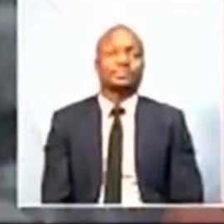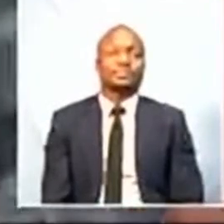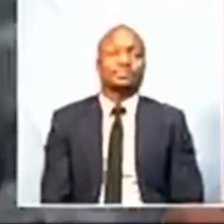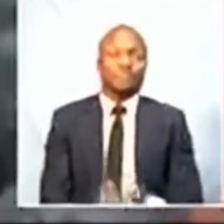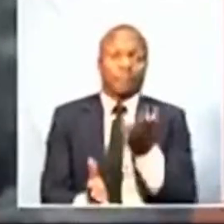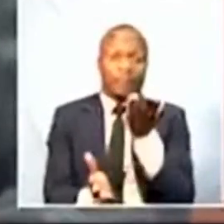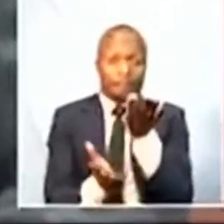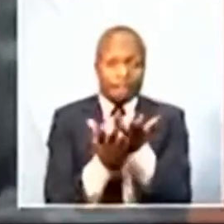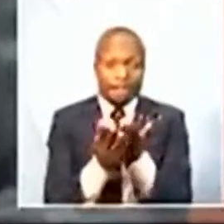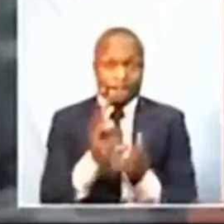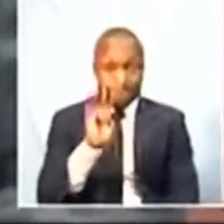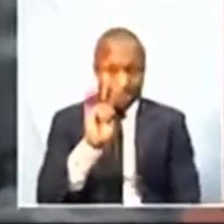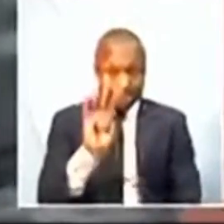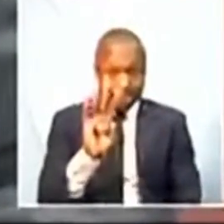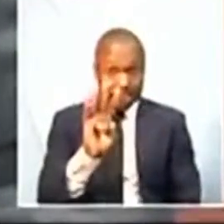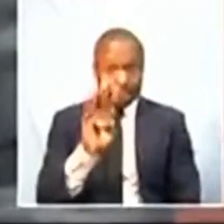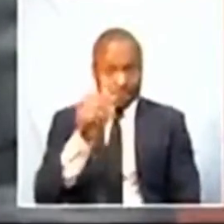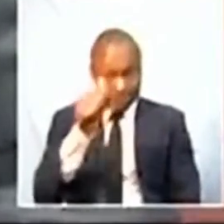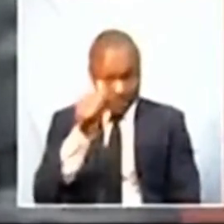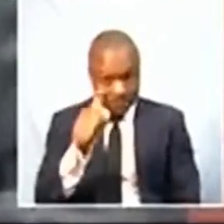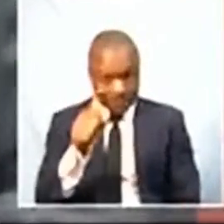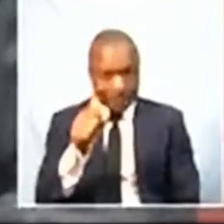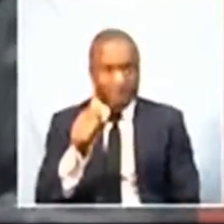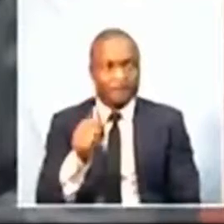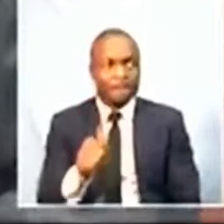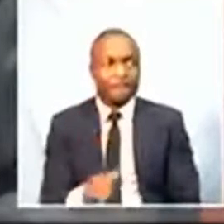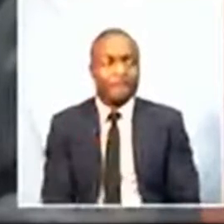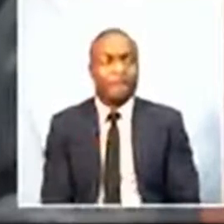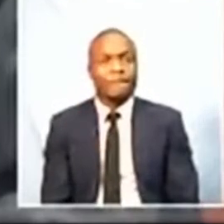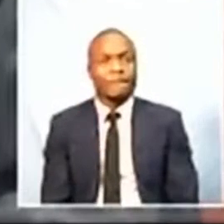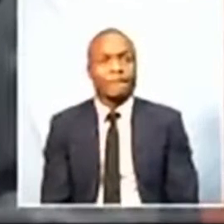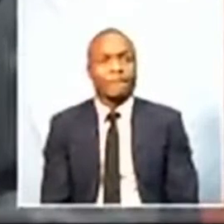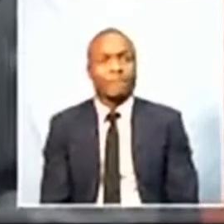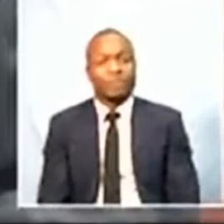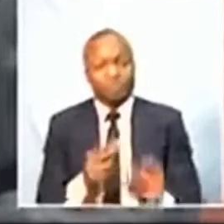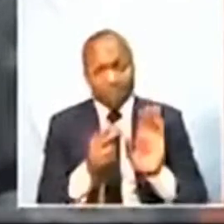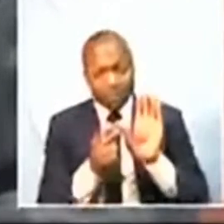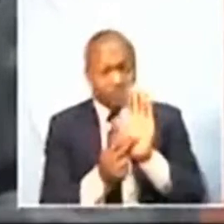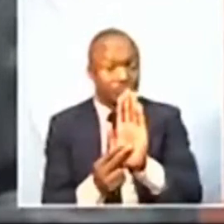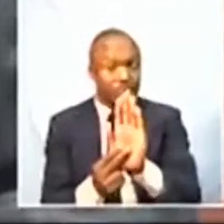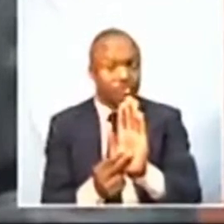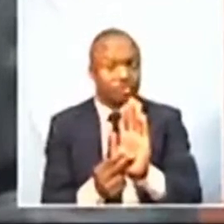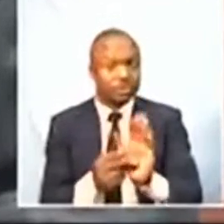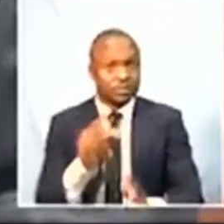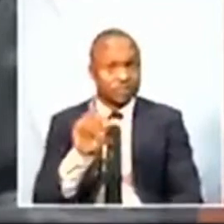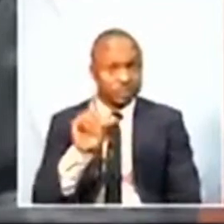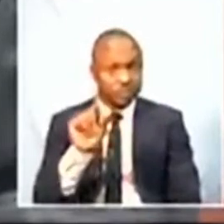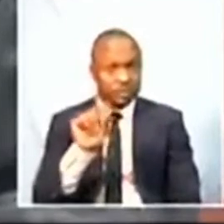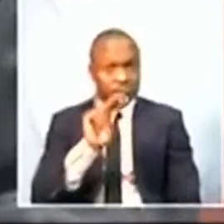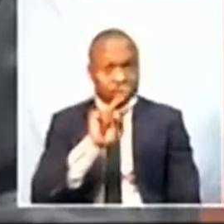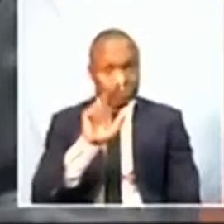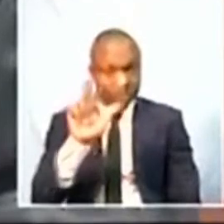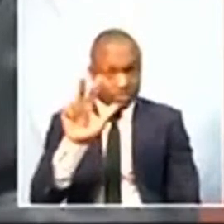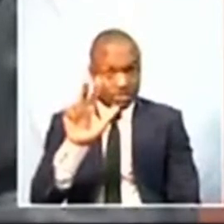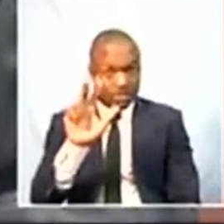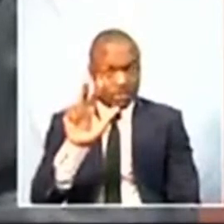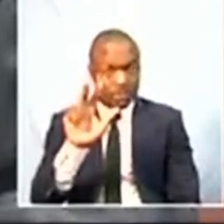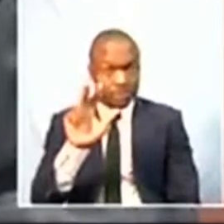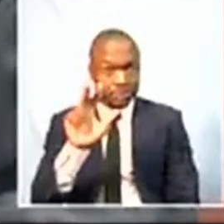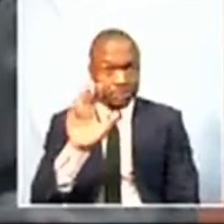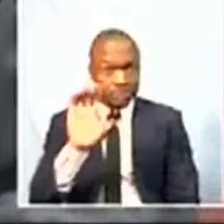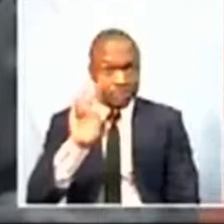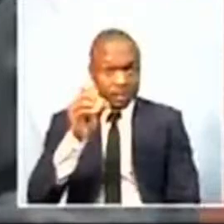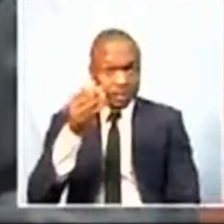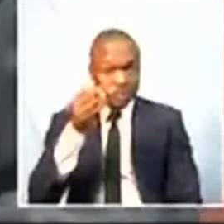Appendix 4, now A. Yes, it's reading 2023